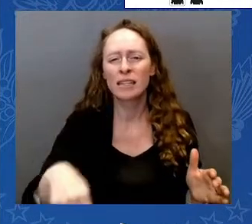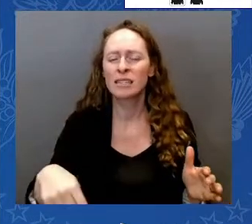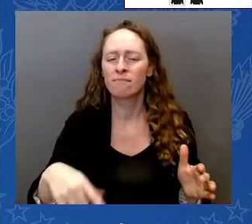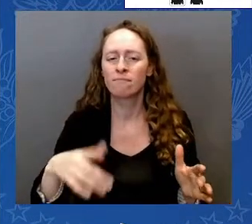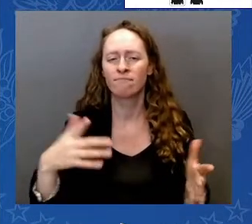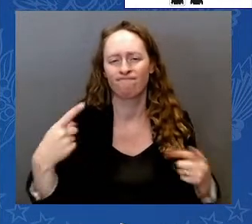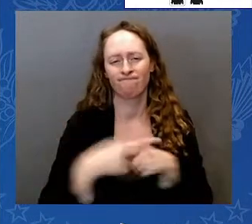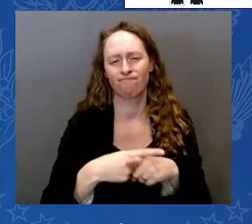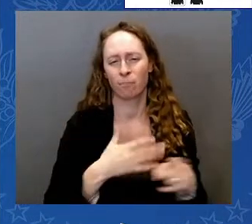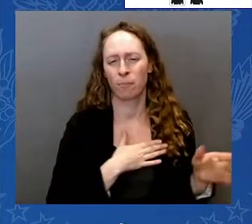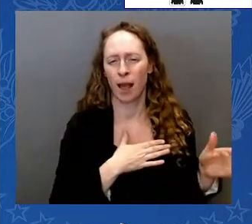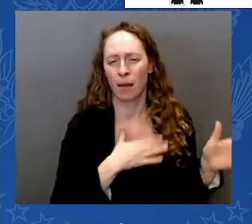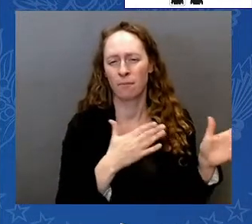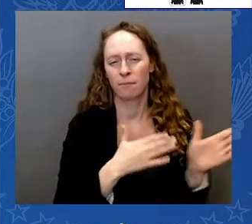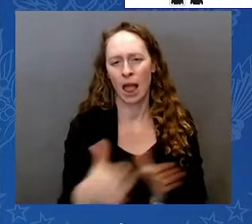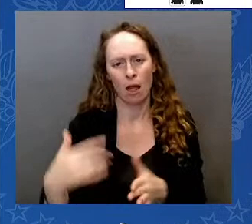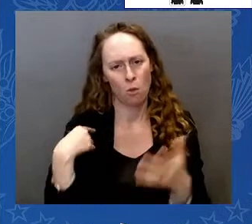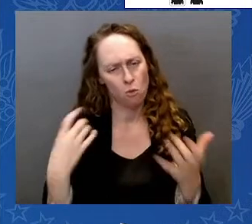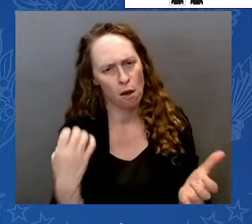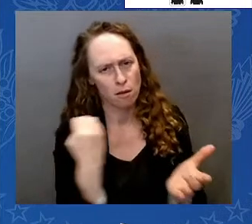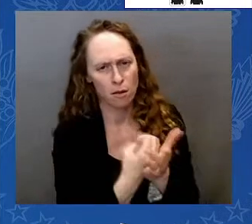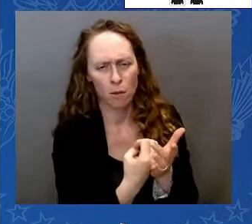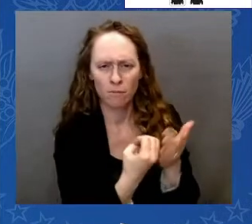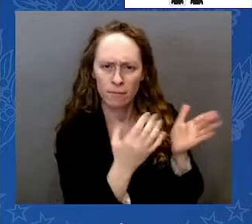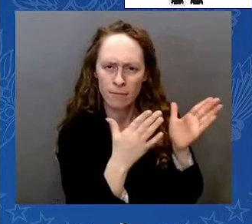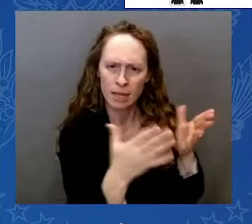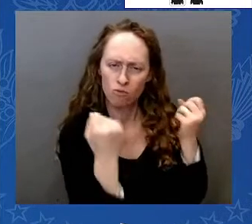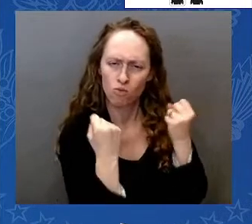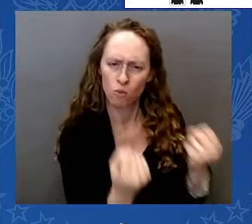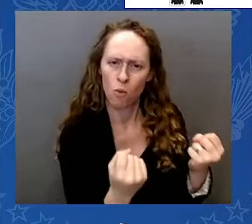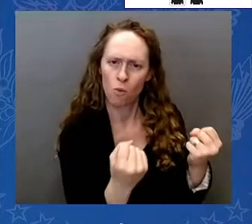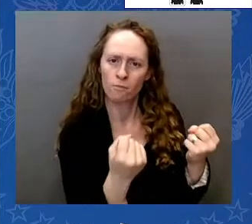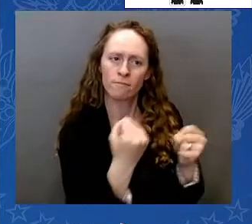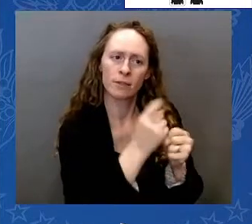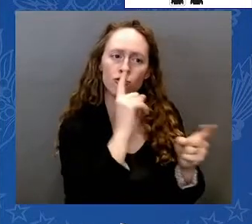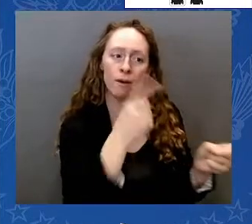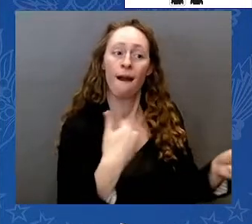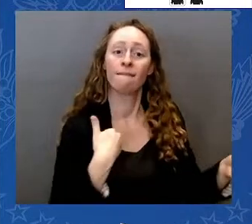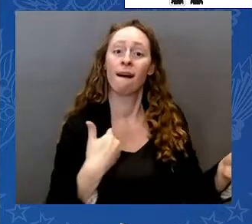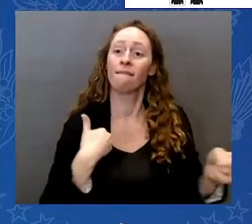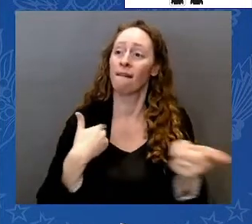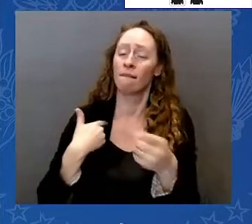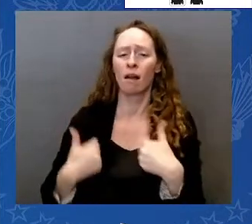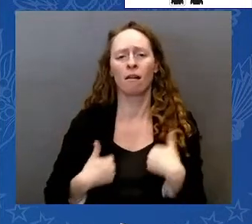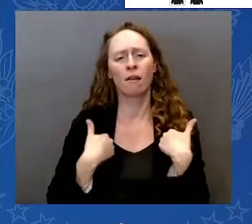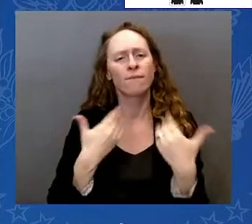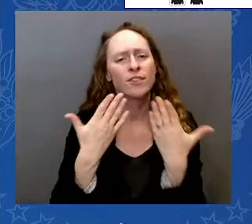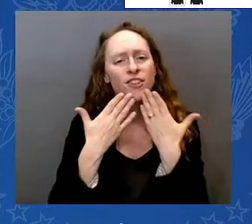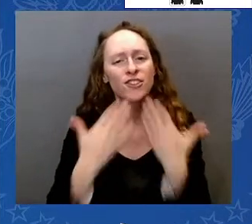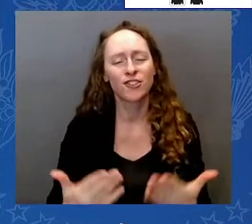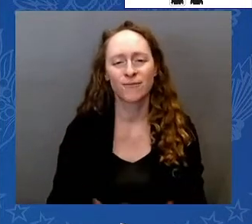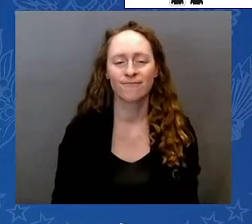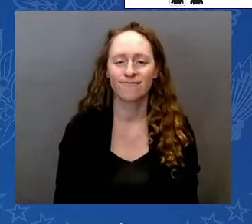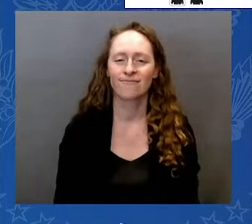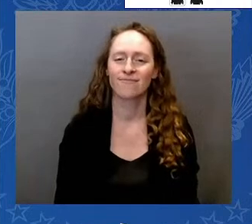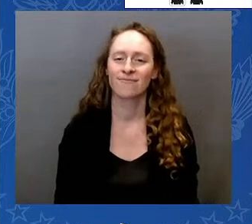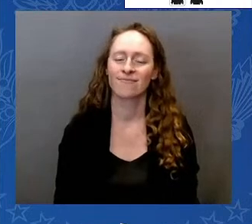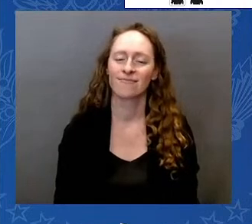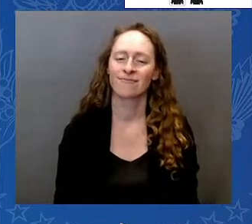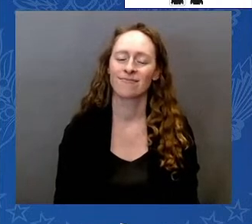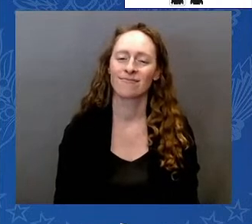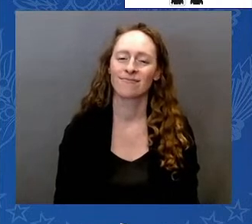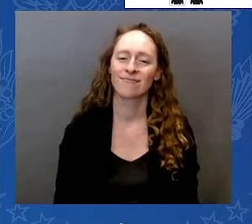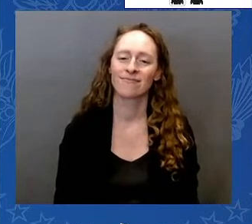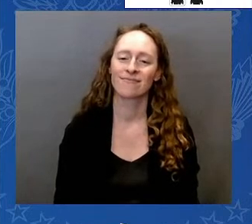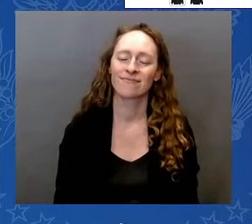everyone. Today, we're going to do something that our Republican colleagues in the Congress don't want us to do. They love to